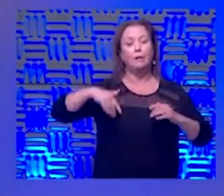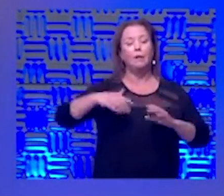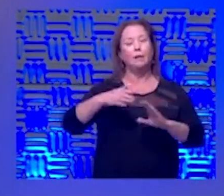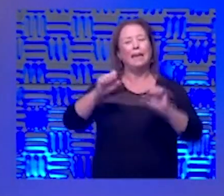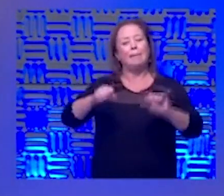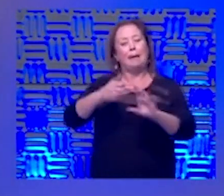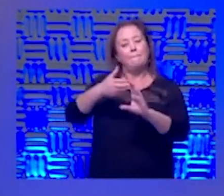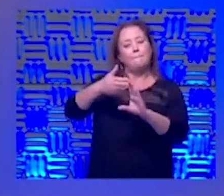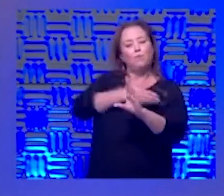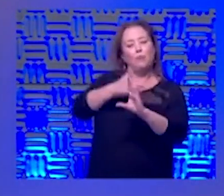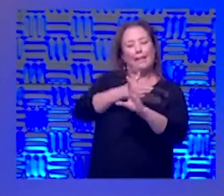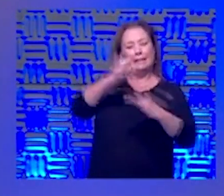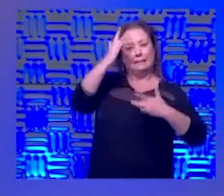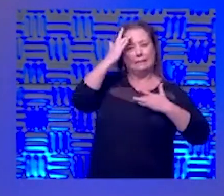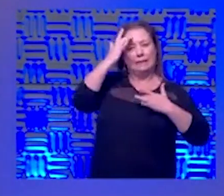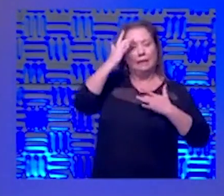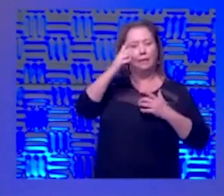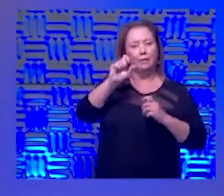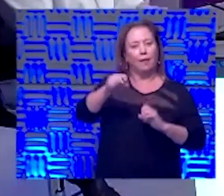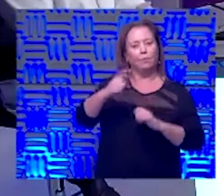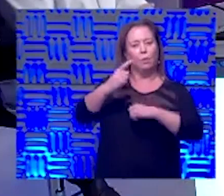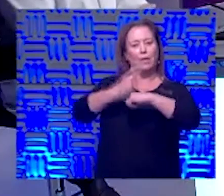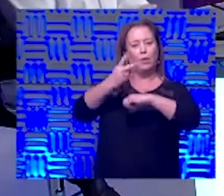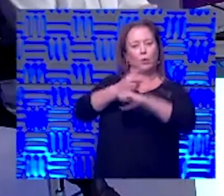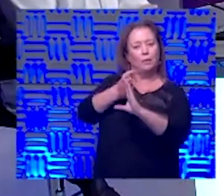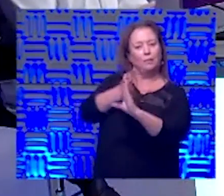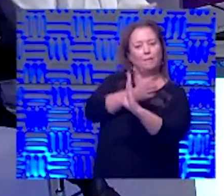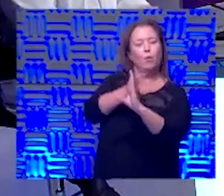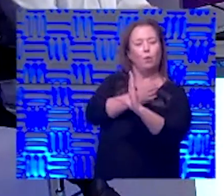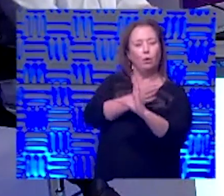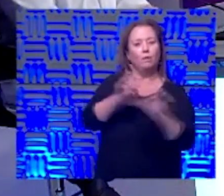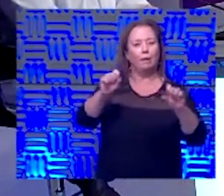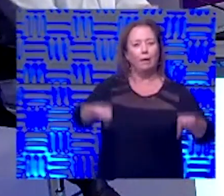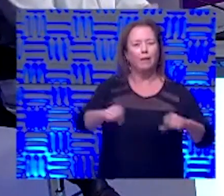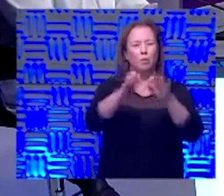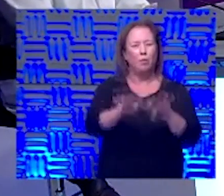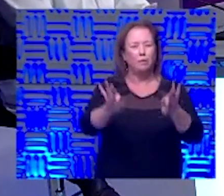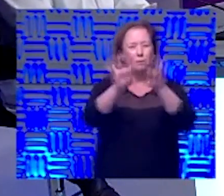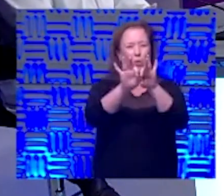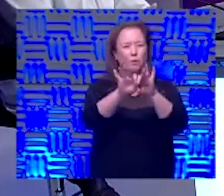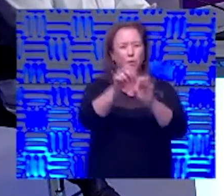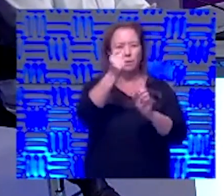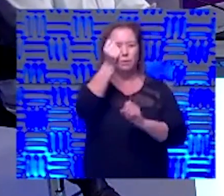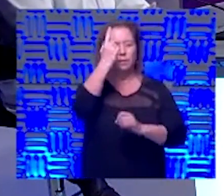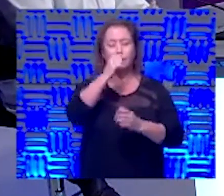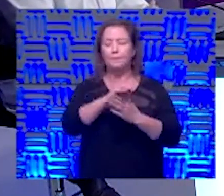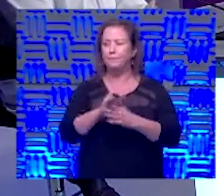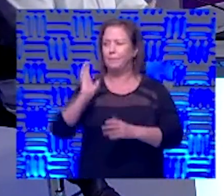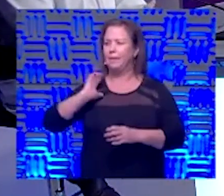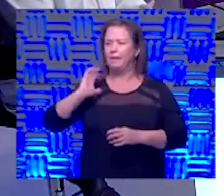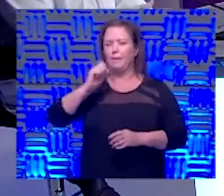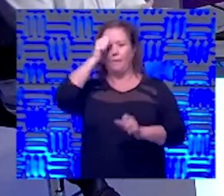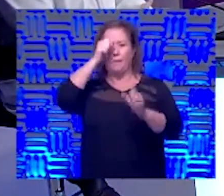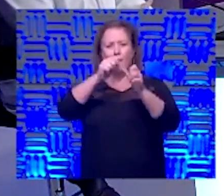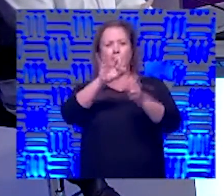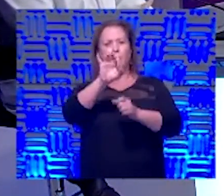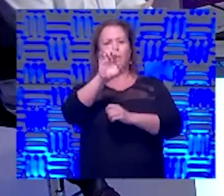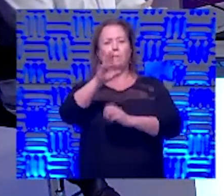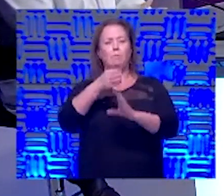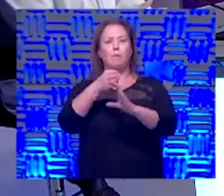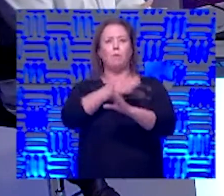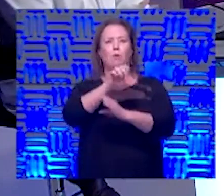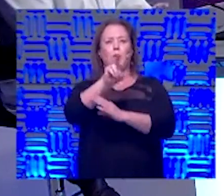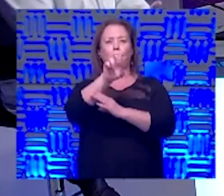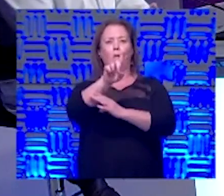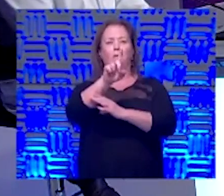have very mild disease. So that's the important thing to note there. You know, I remember back in late February, before COVID had